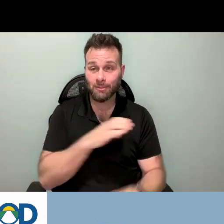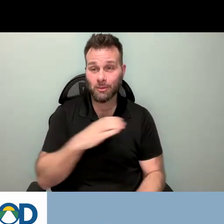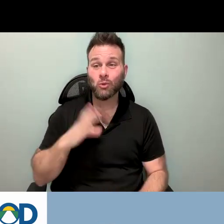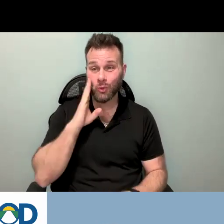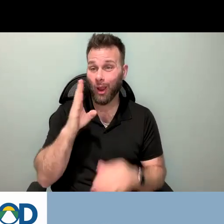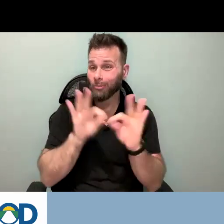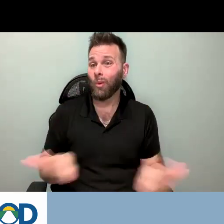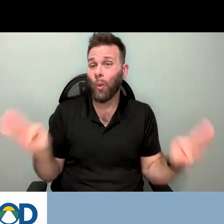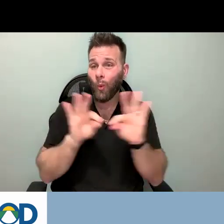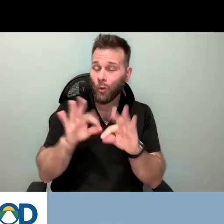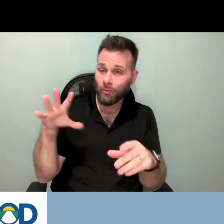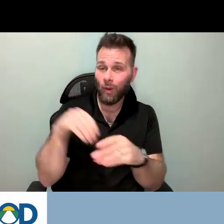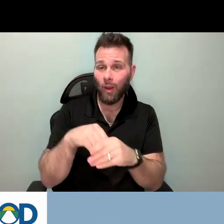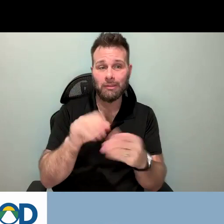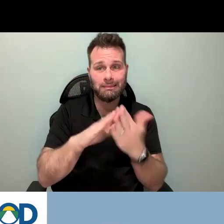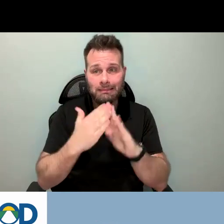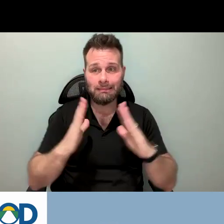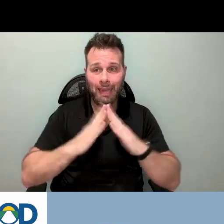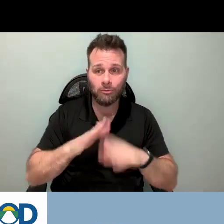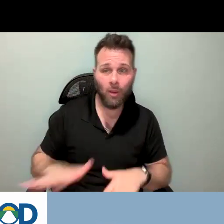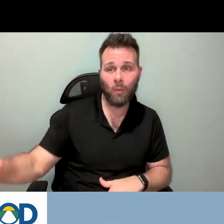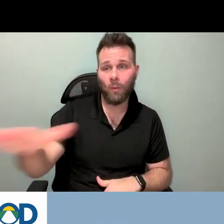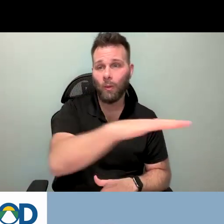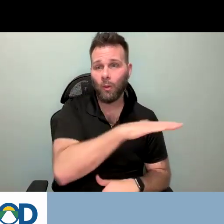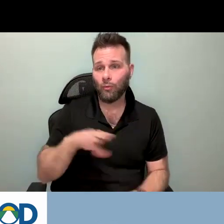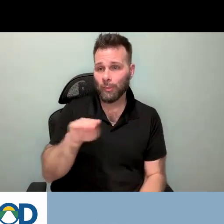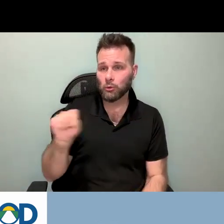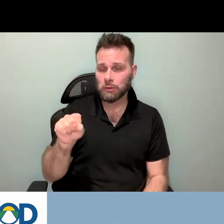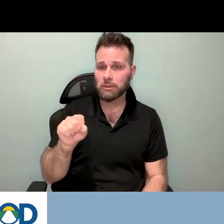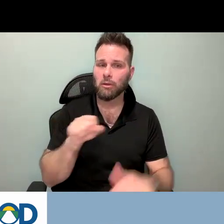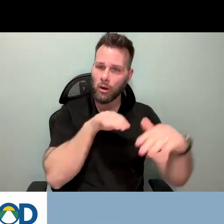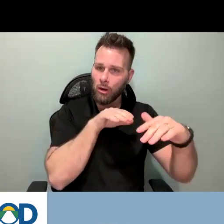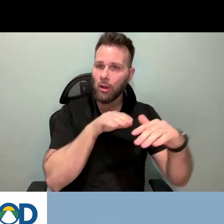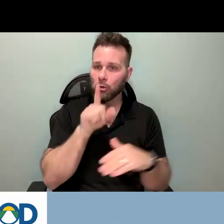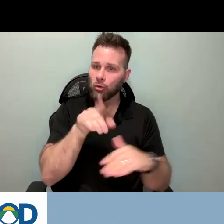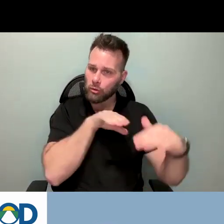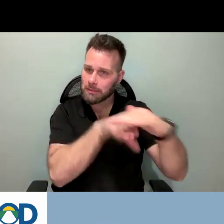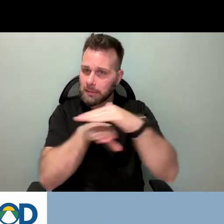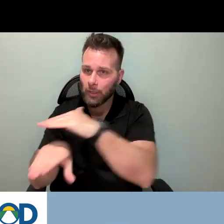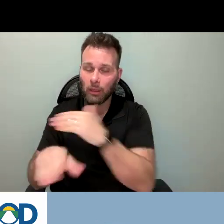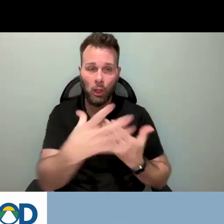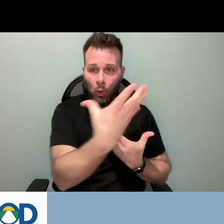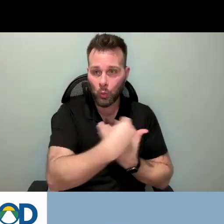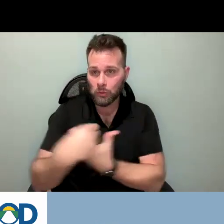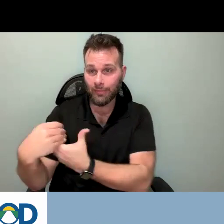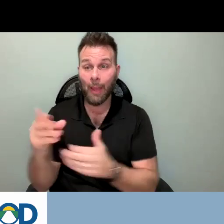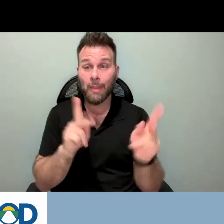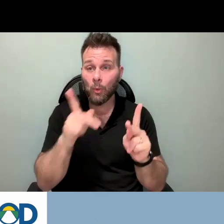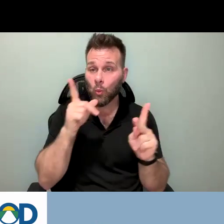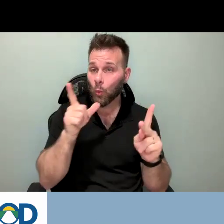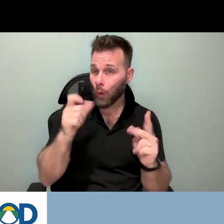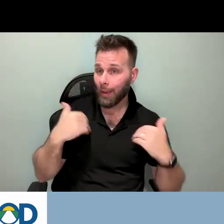critical role in ensuring that cities and towns in Massachusetts are accessible, inclusive, and responsive to the needs of people with